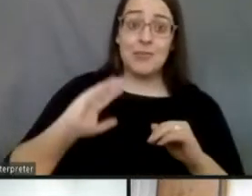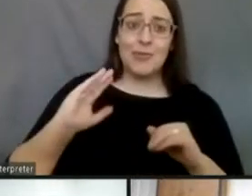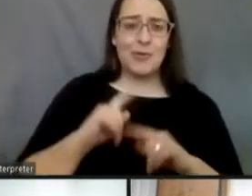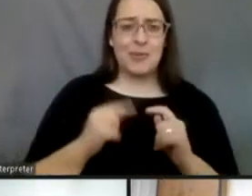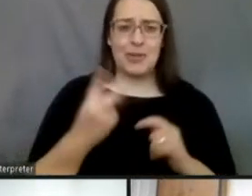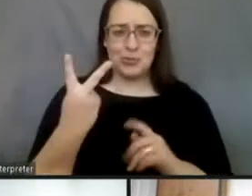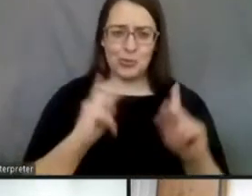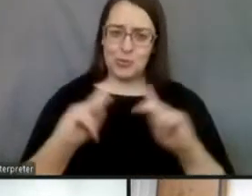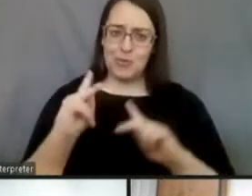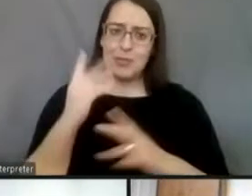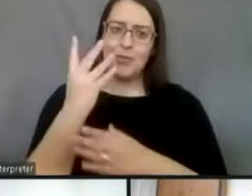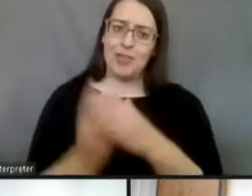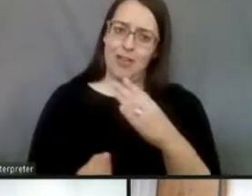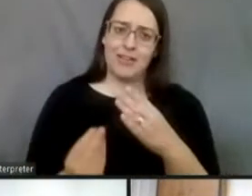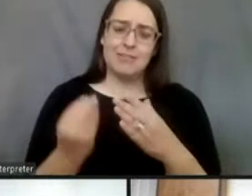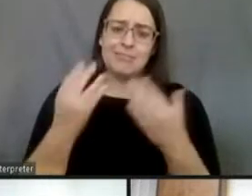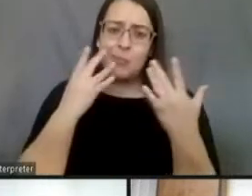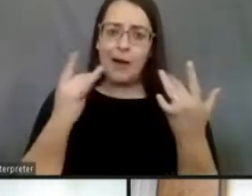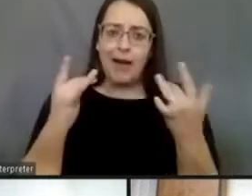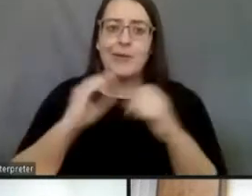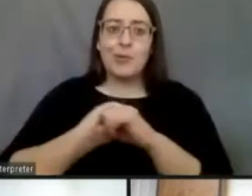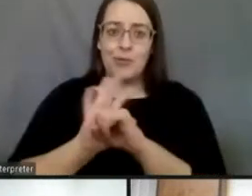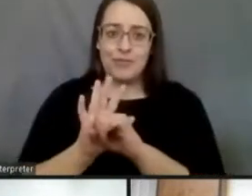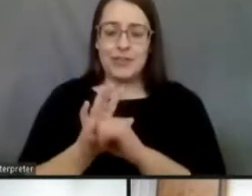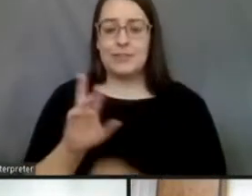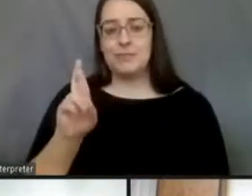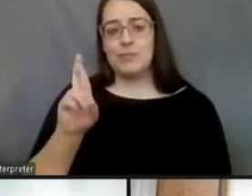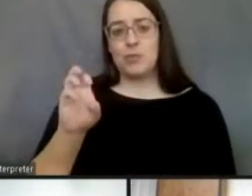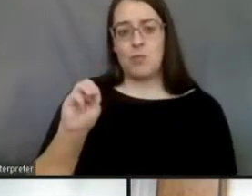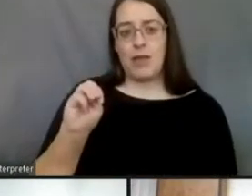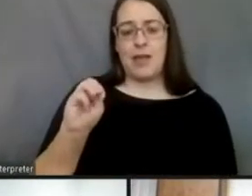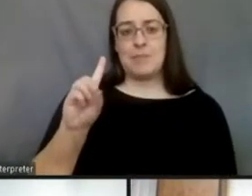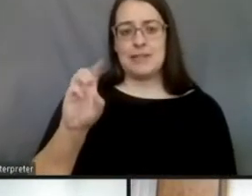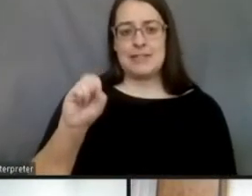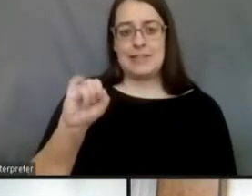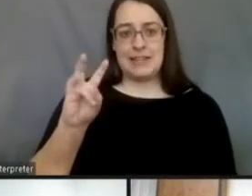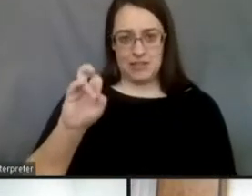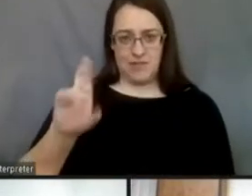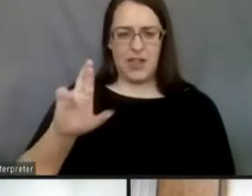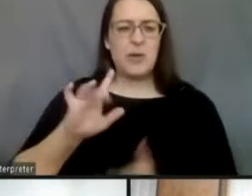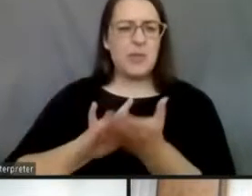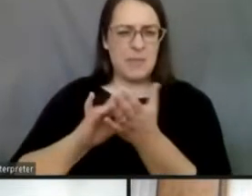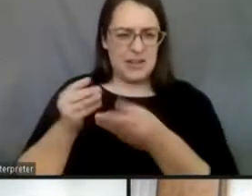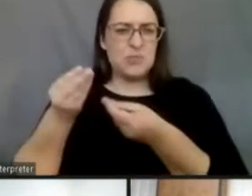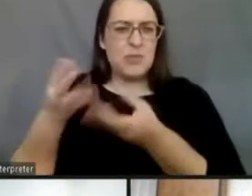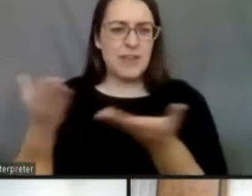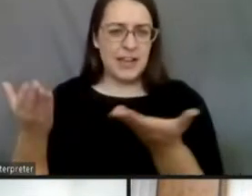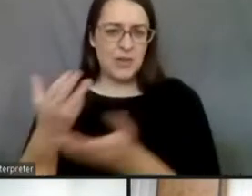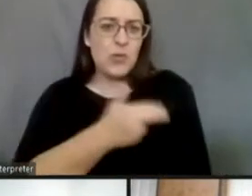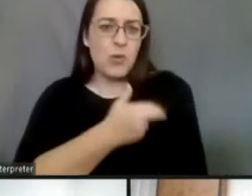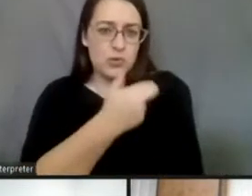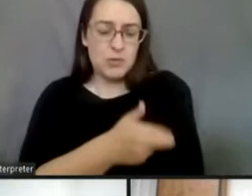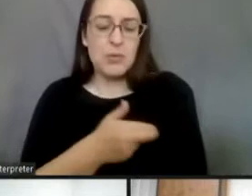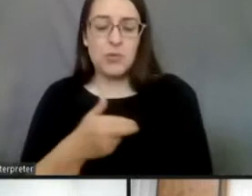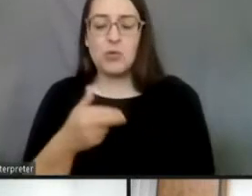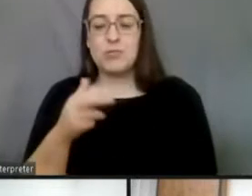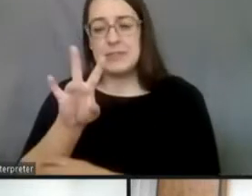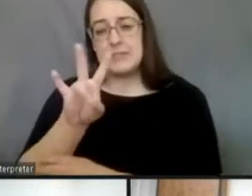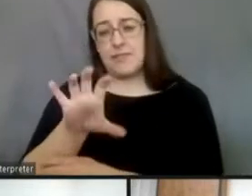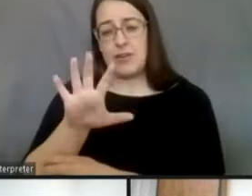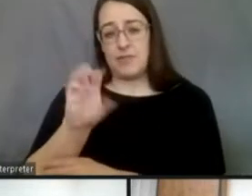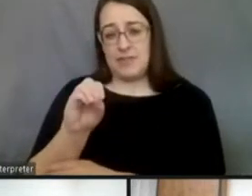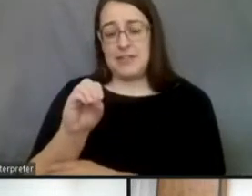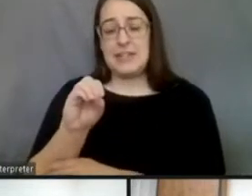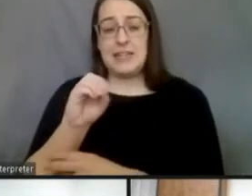lost their life to COVID. Regarding remdesivir, that's the inpatient drug where we treated 757 patients with that.